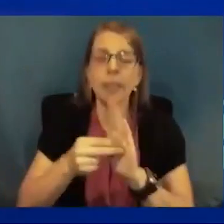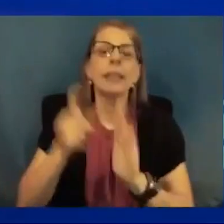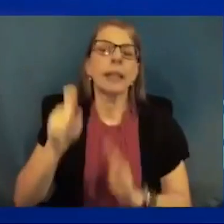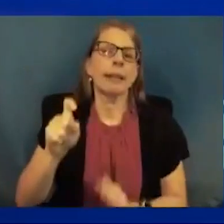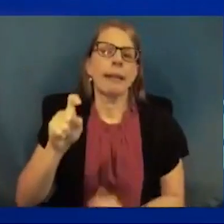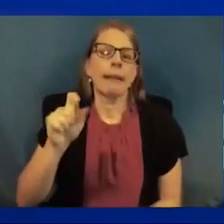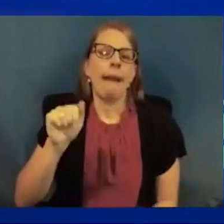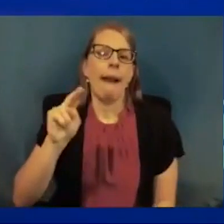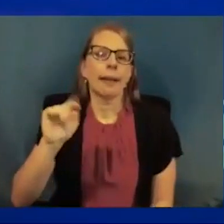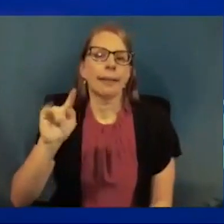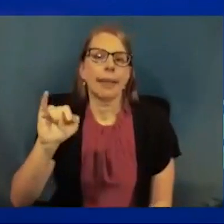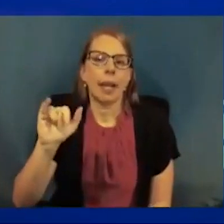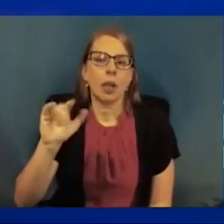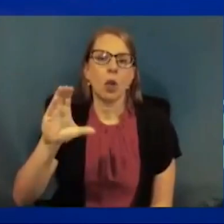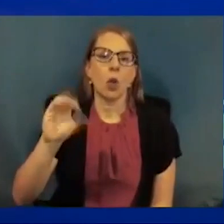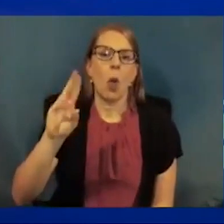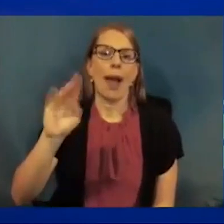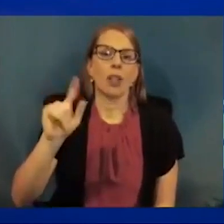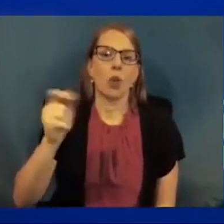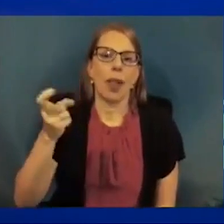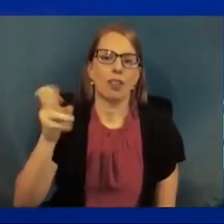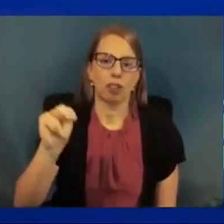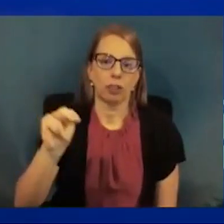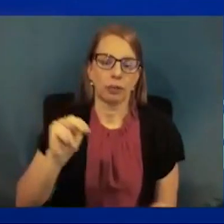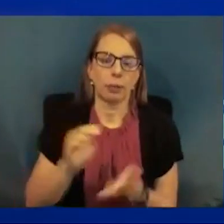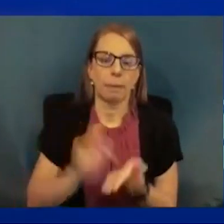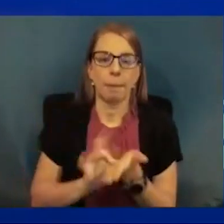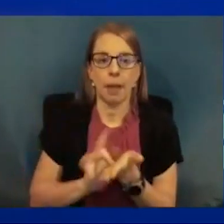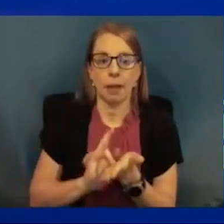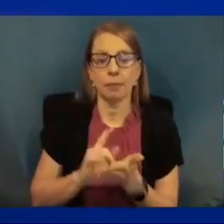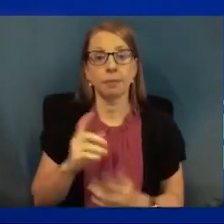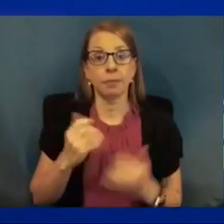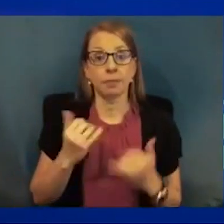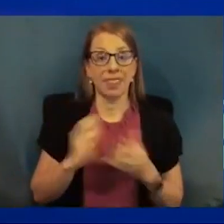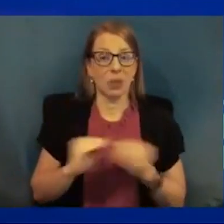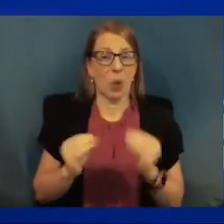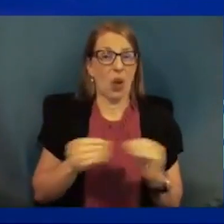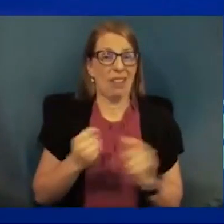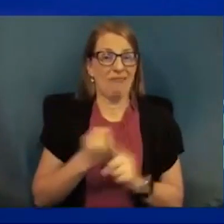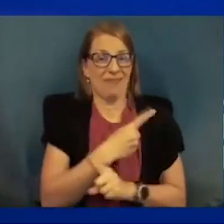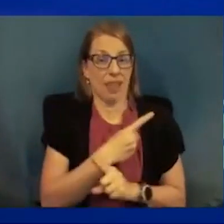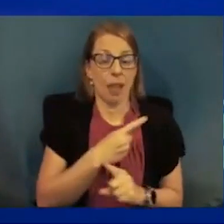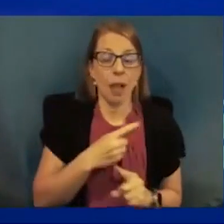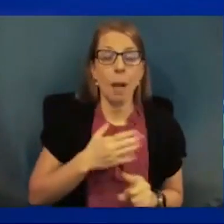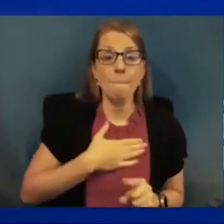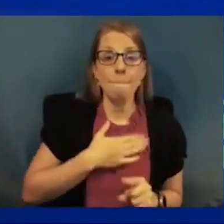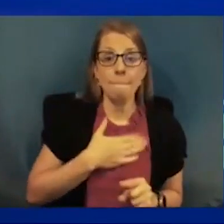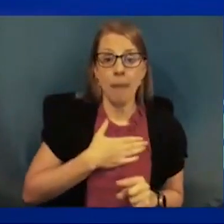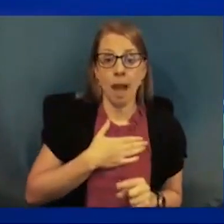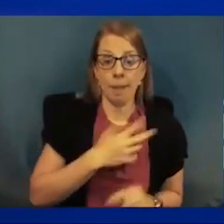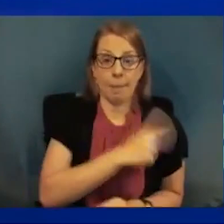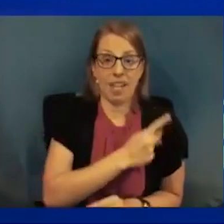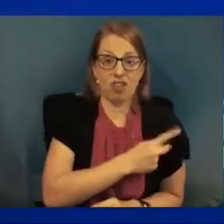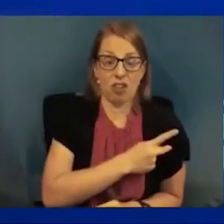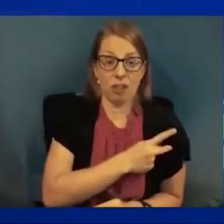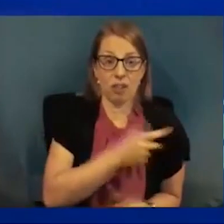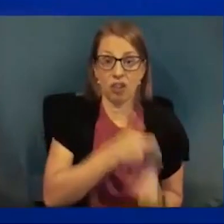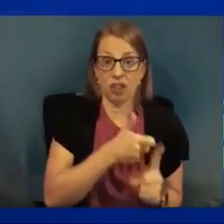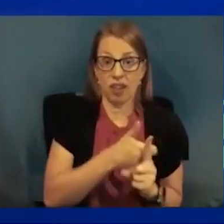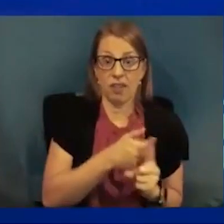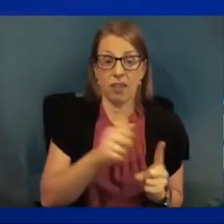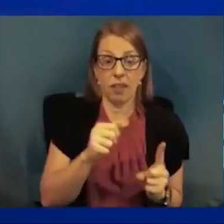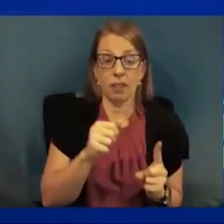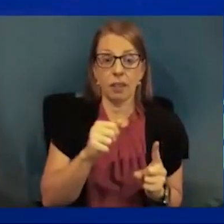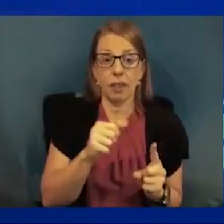One of my patients recently, she's immunosuppressed, and she doesn't do well with T